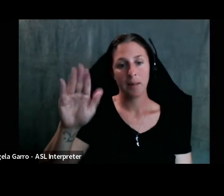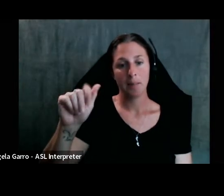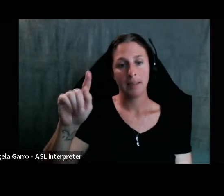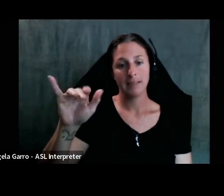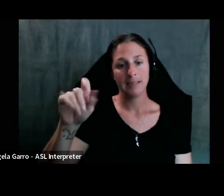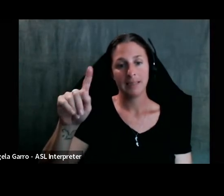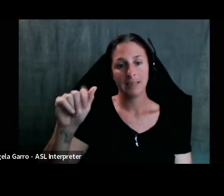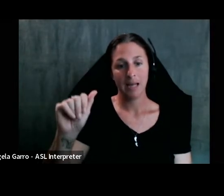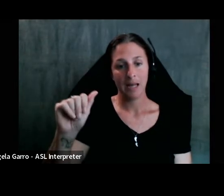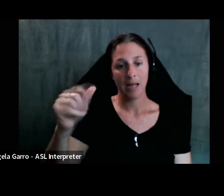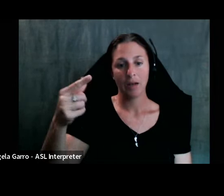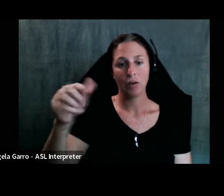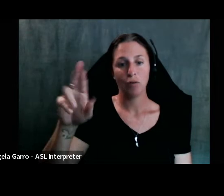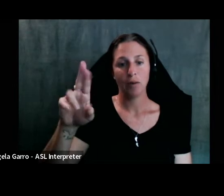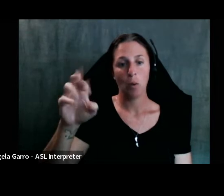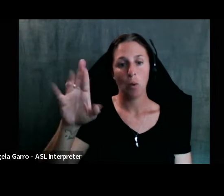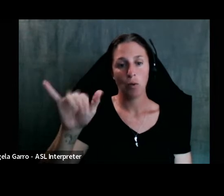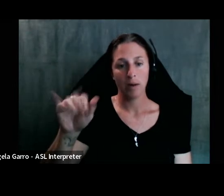Gregory Moore.